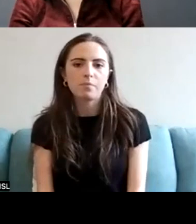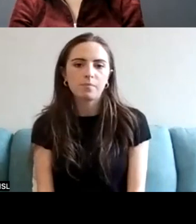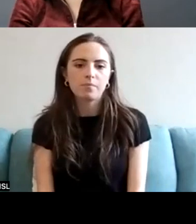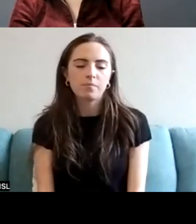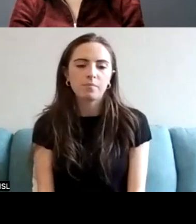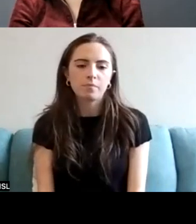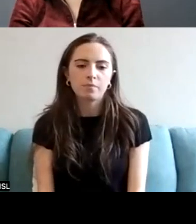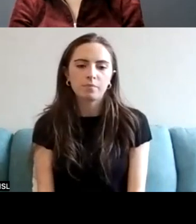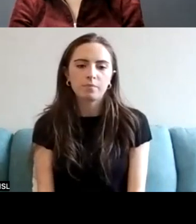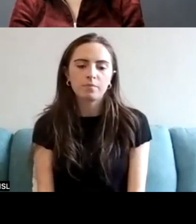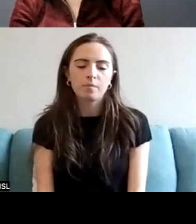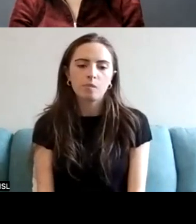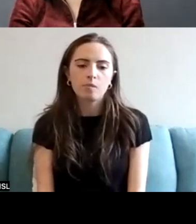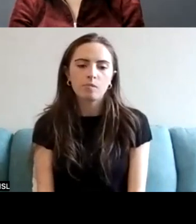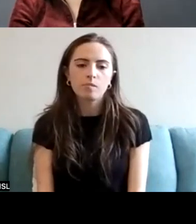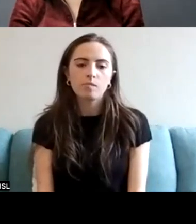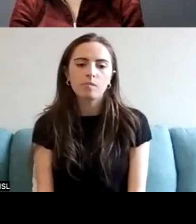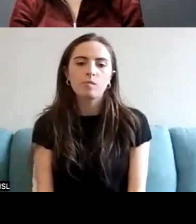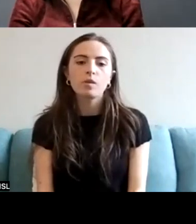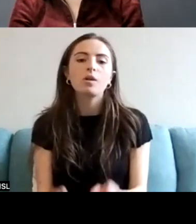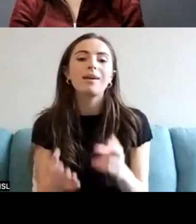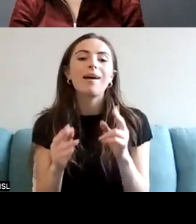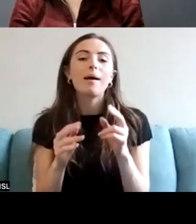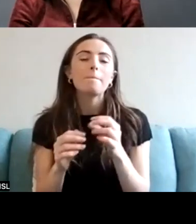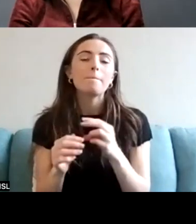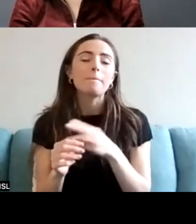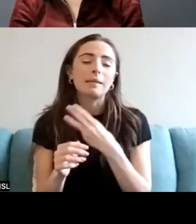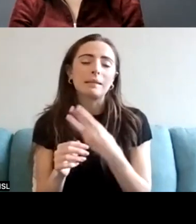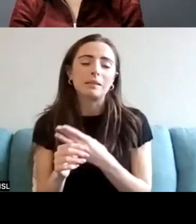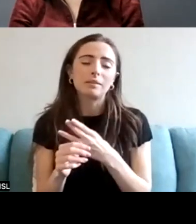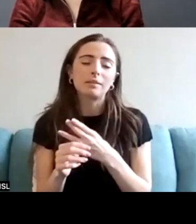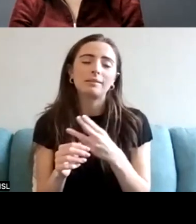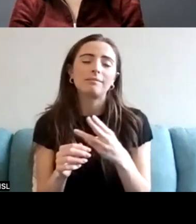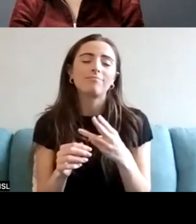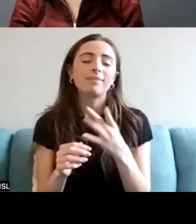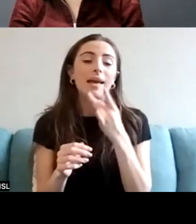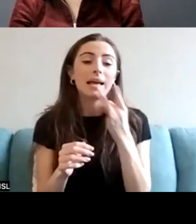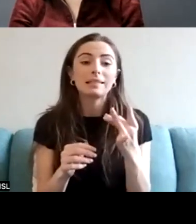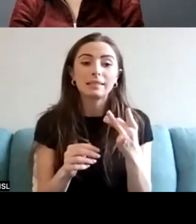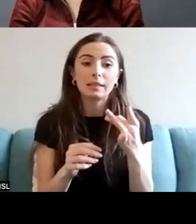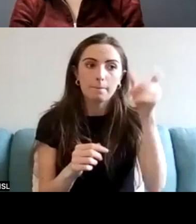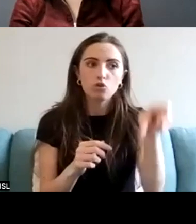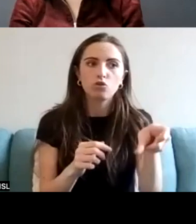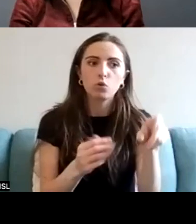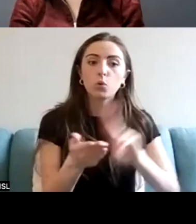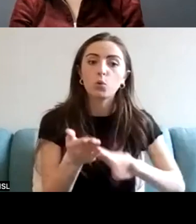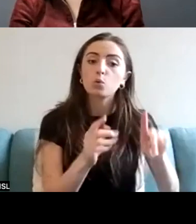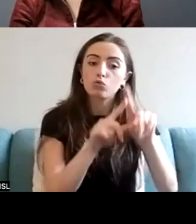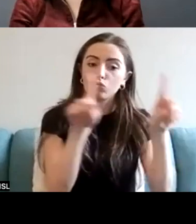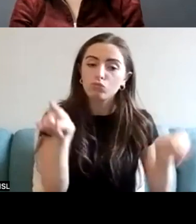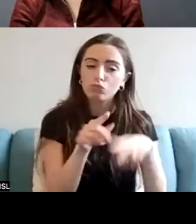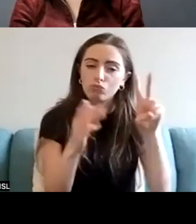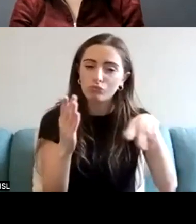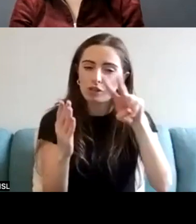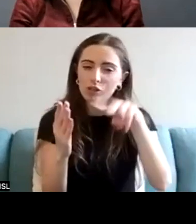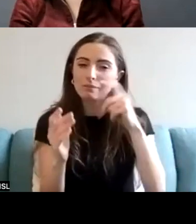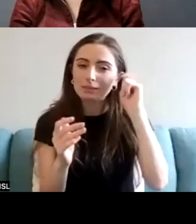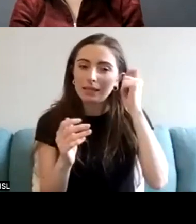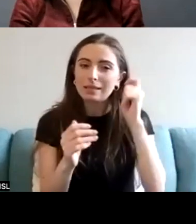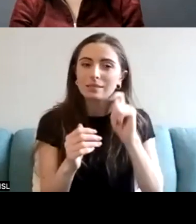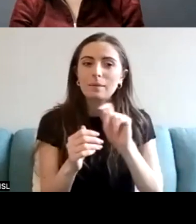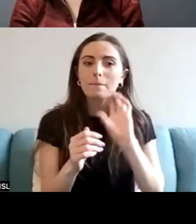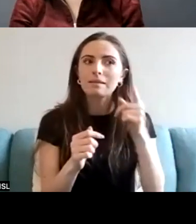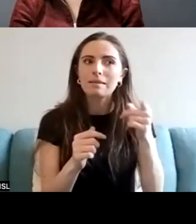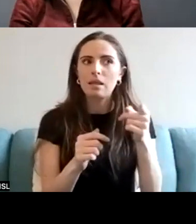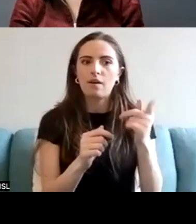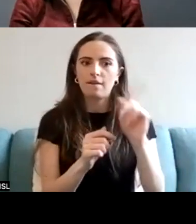get a screen reader user to test it as well, if you can find someone to test it, because they'll be able to give you